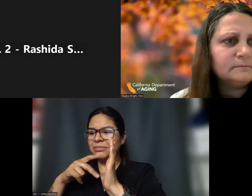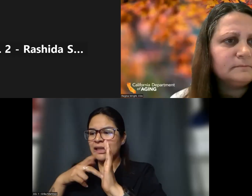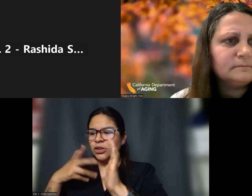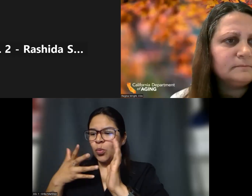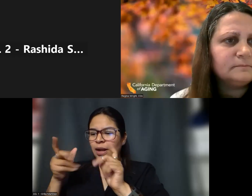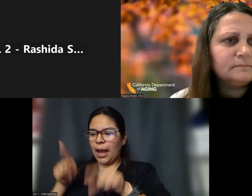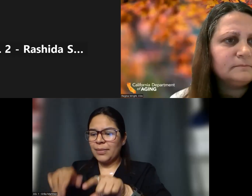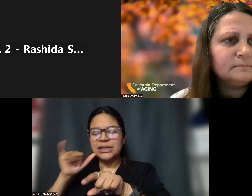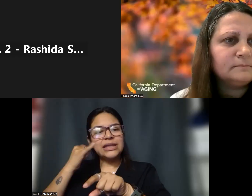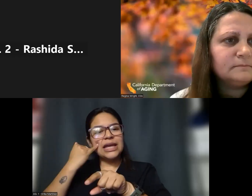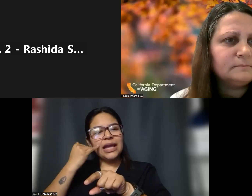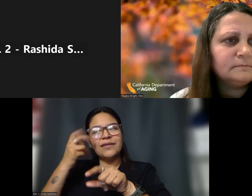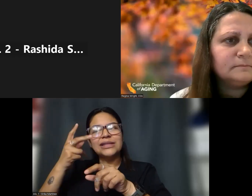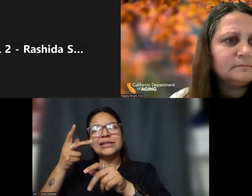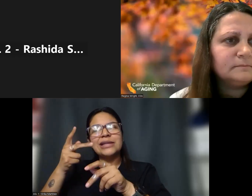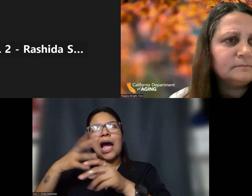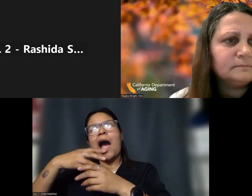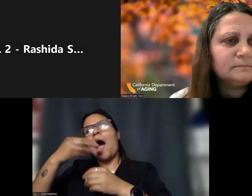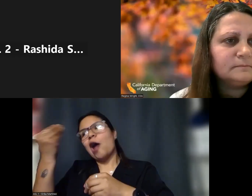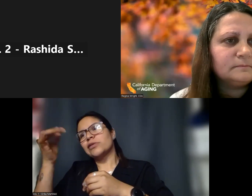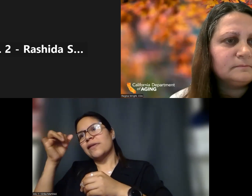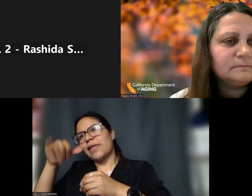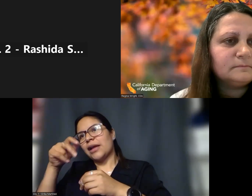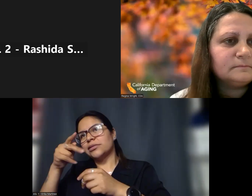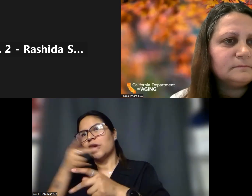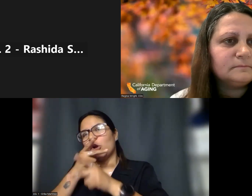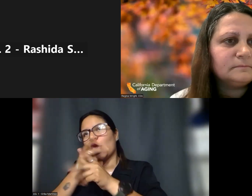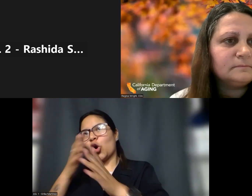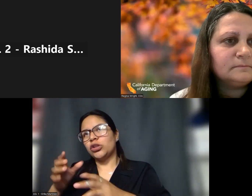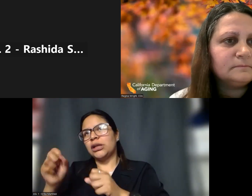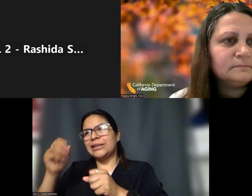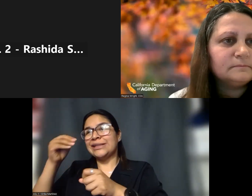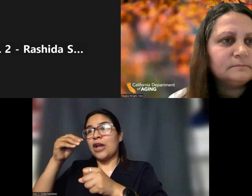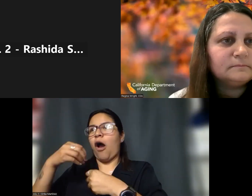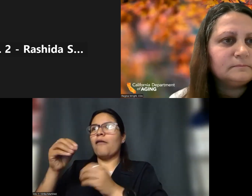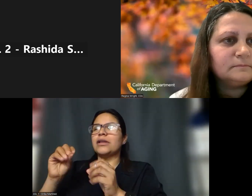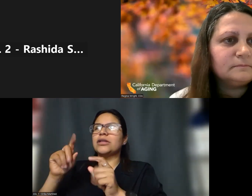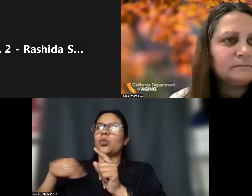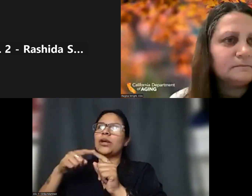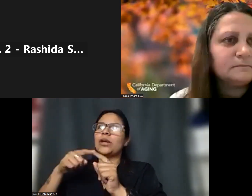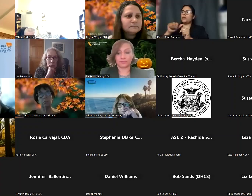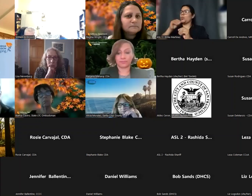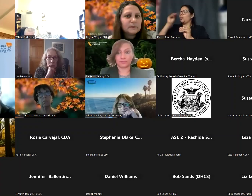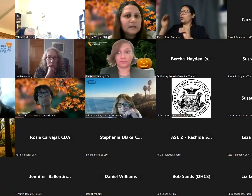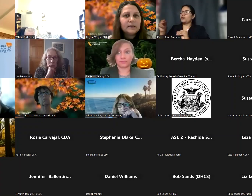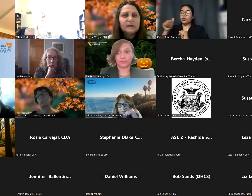do placements outside of the guardian's office into a private entity?